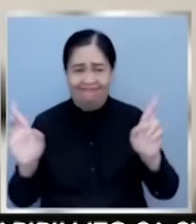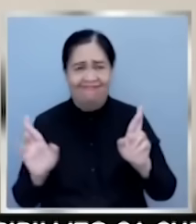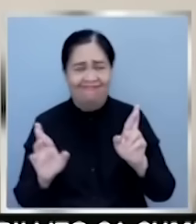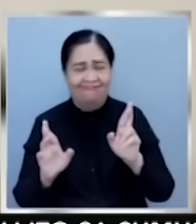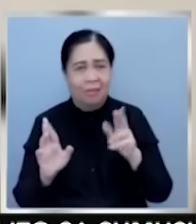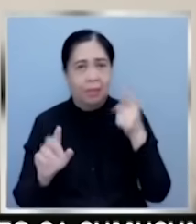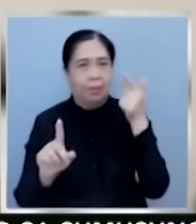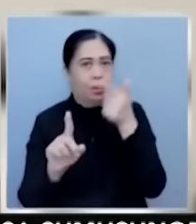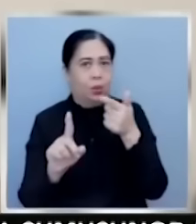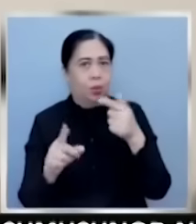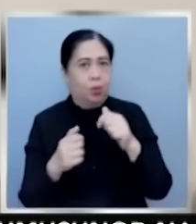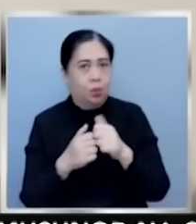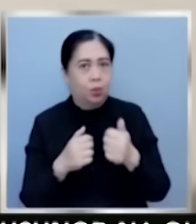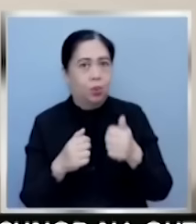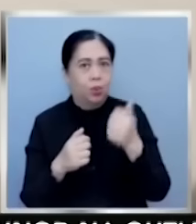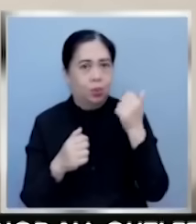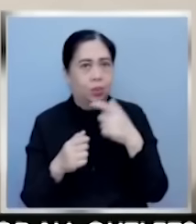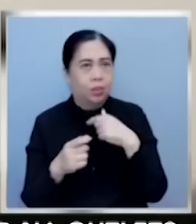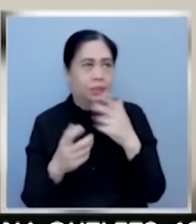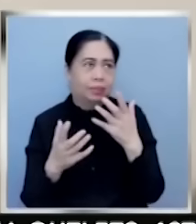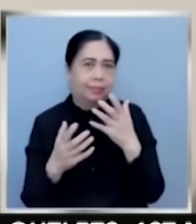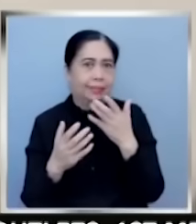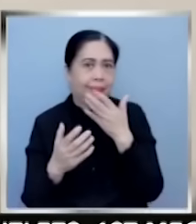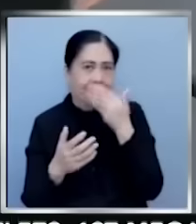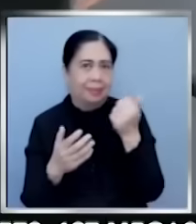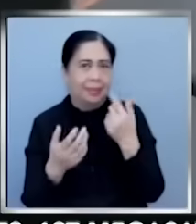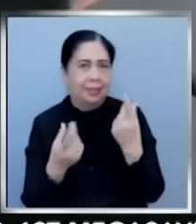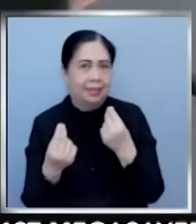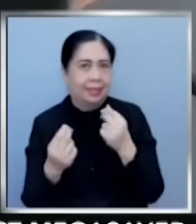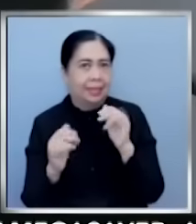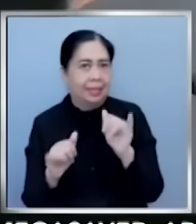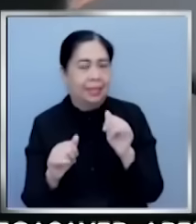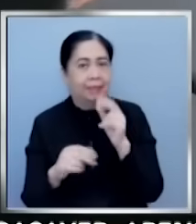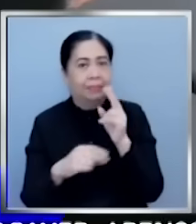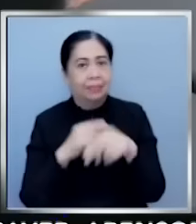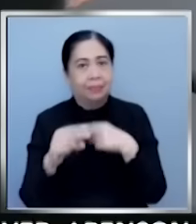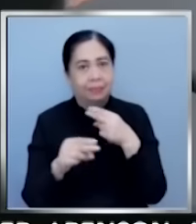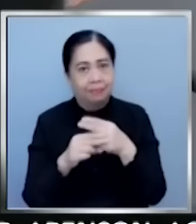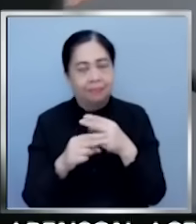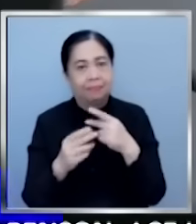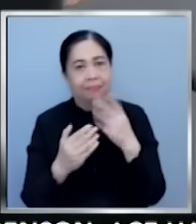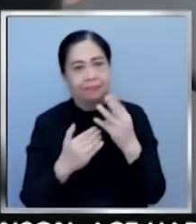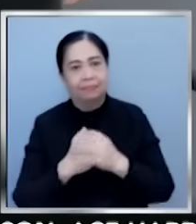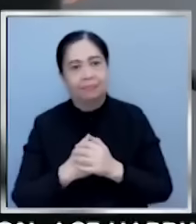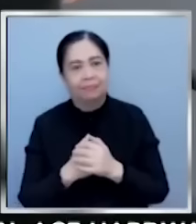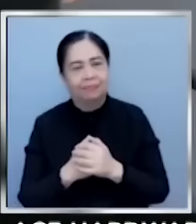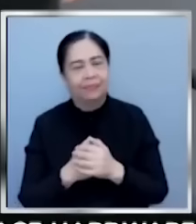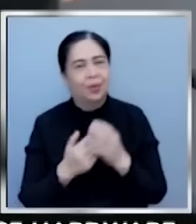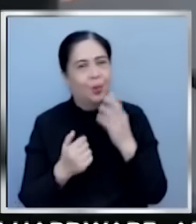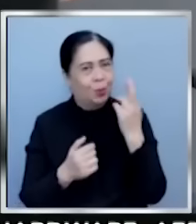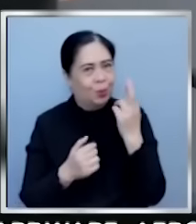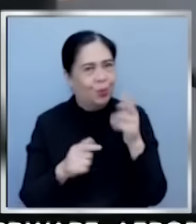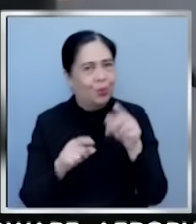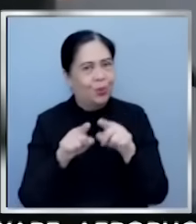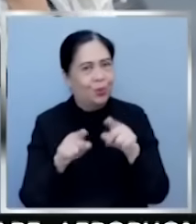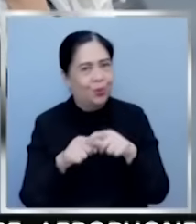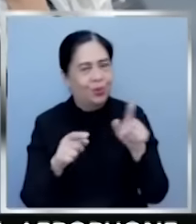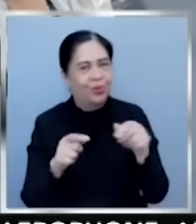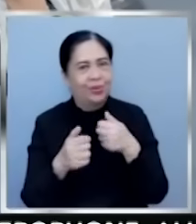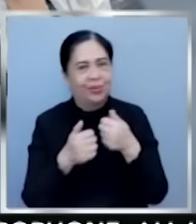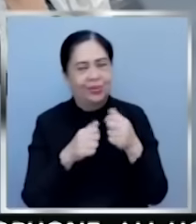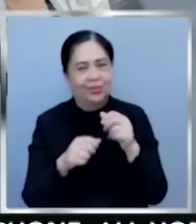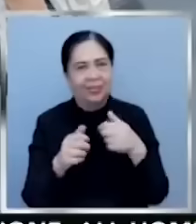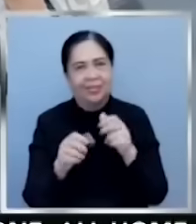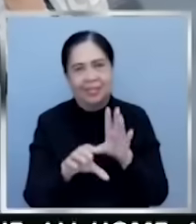is malaman niya na ginawa ko yung best ko on that Miss Universe. Priceless din ang friendship and sisterhood na nakuha niya sa pageant, kabilang